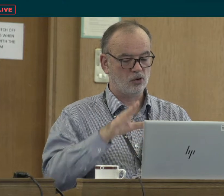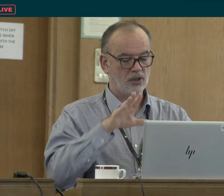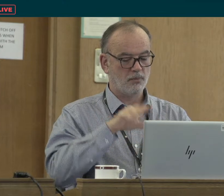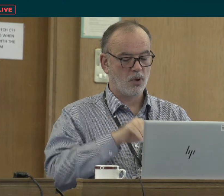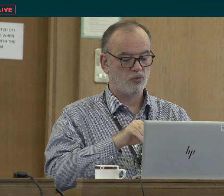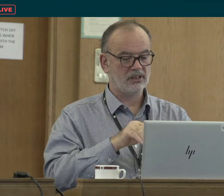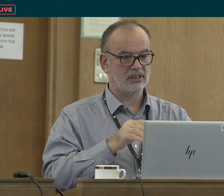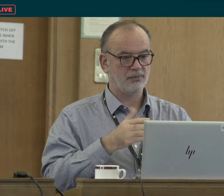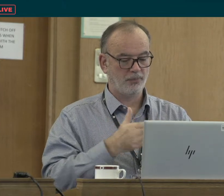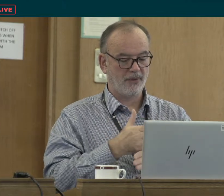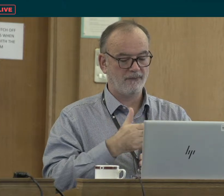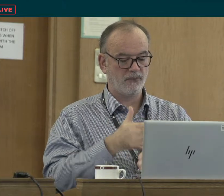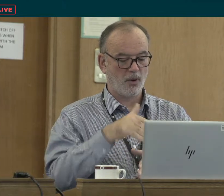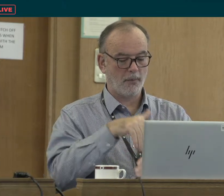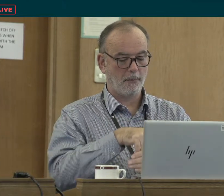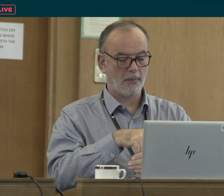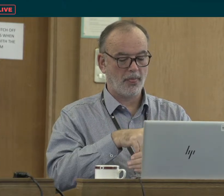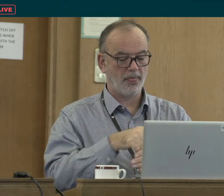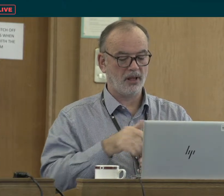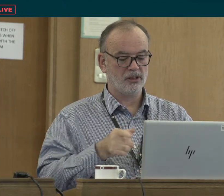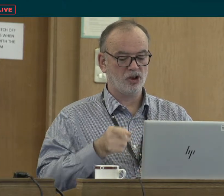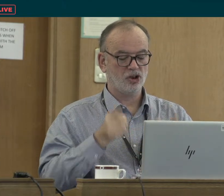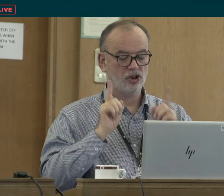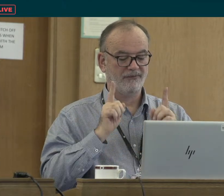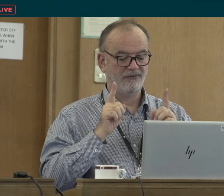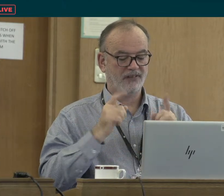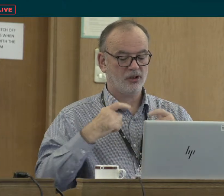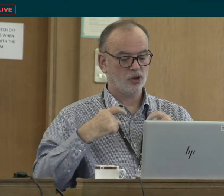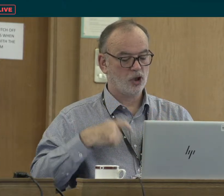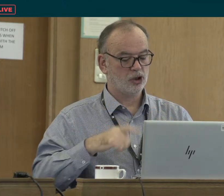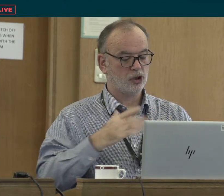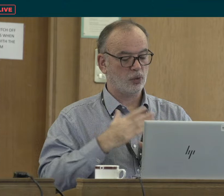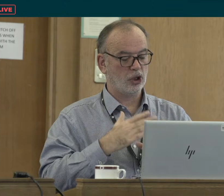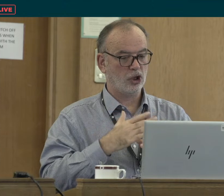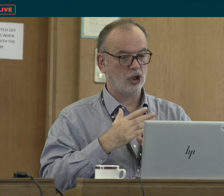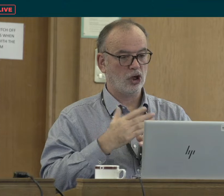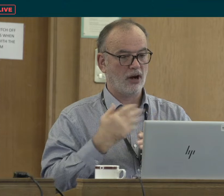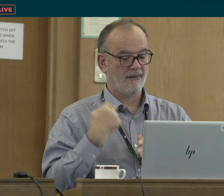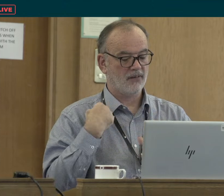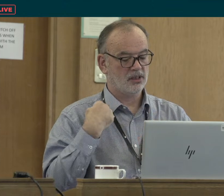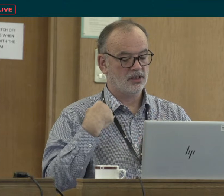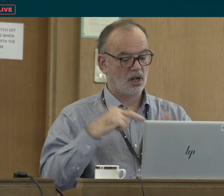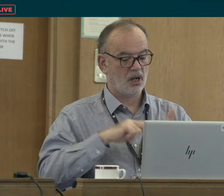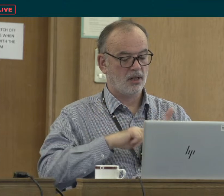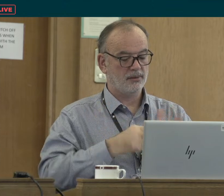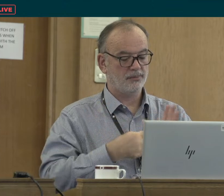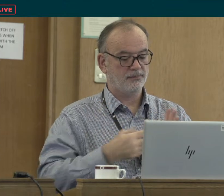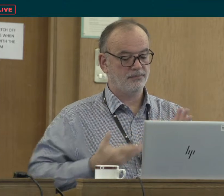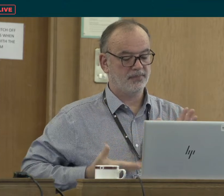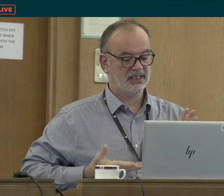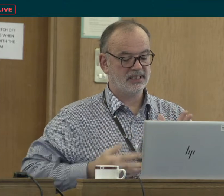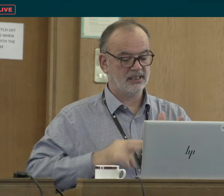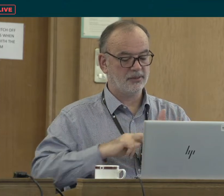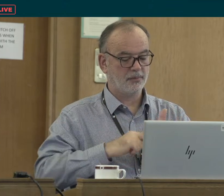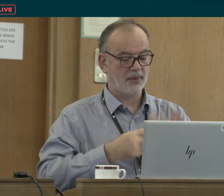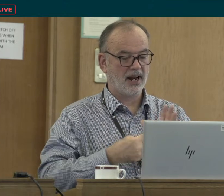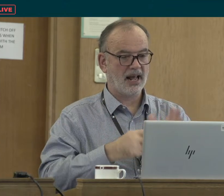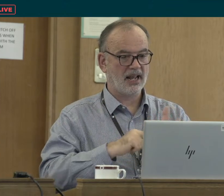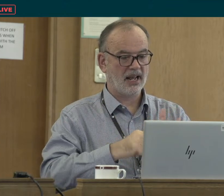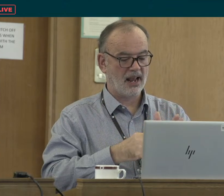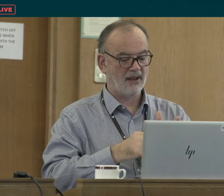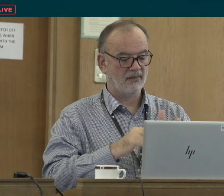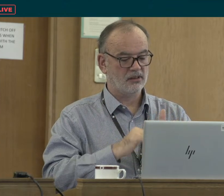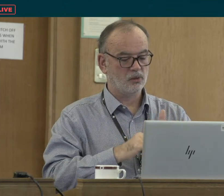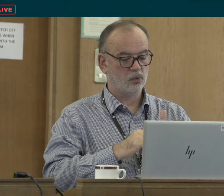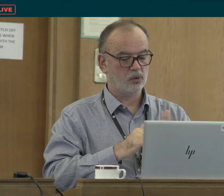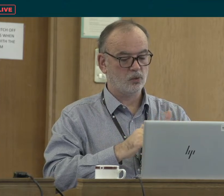we're looking to review the overall summary of the performance within the Chief Social Work Officer's business plan in the